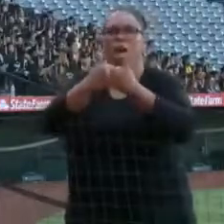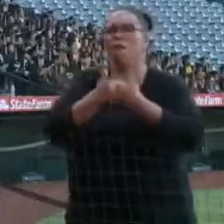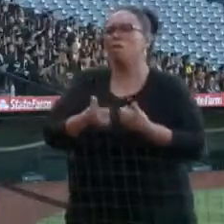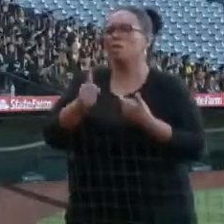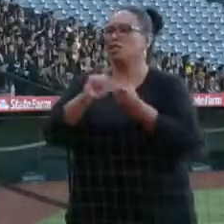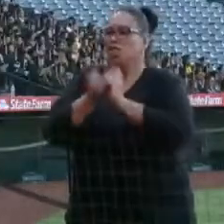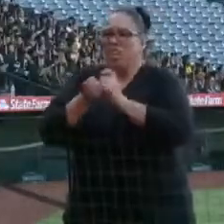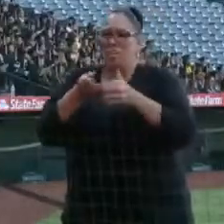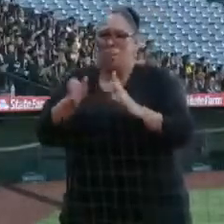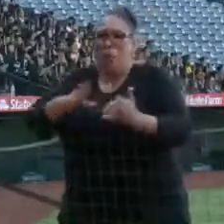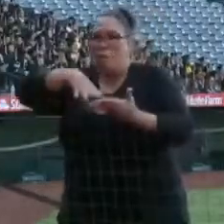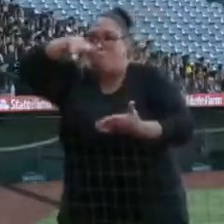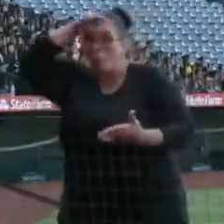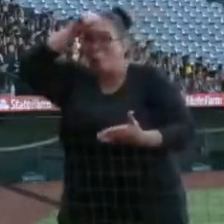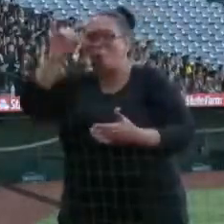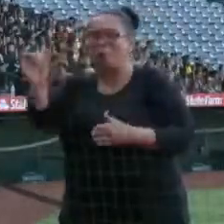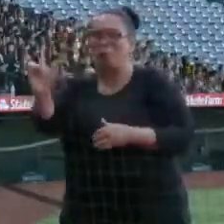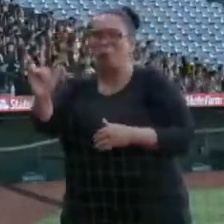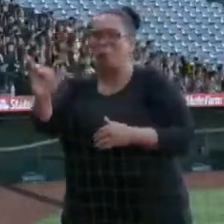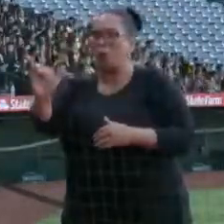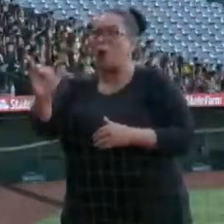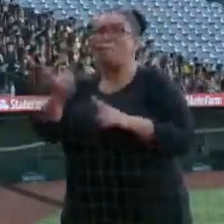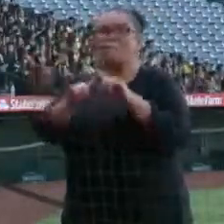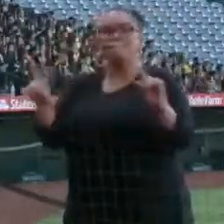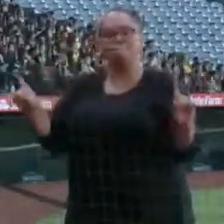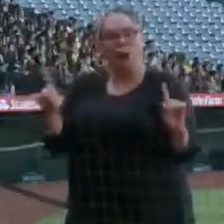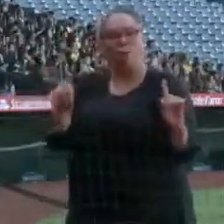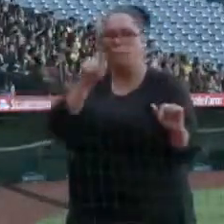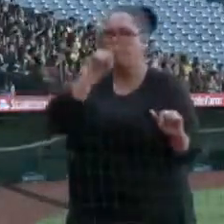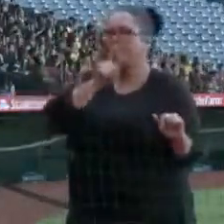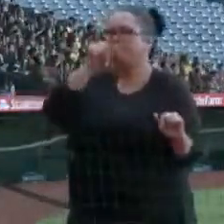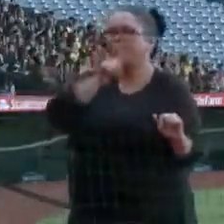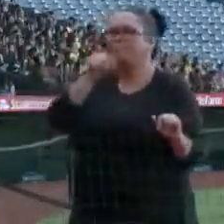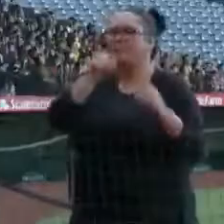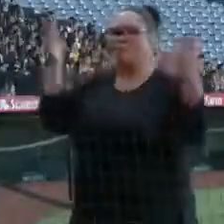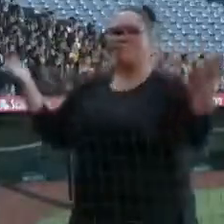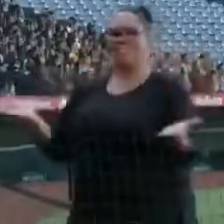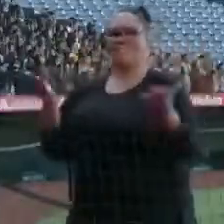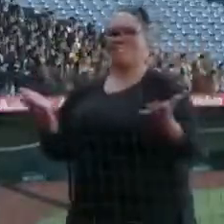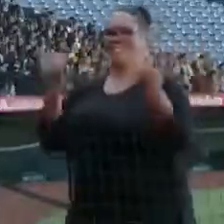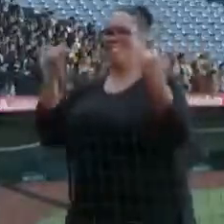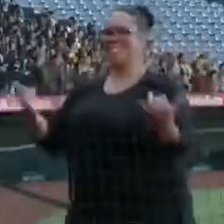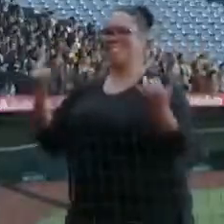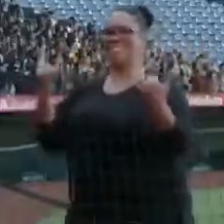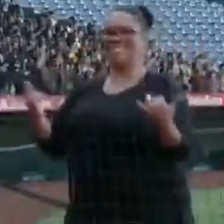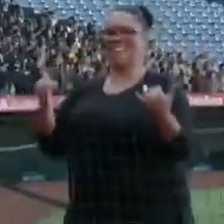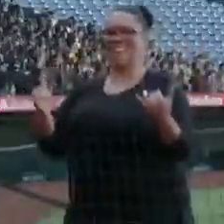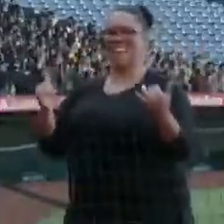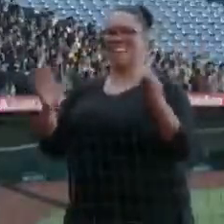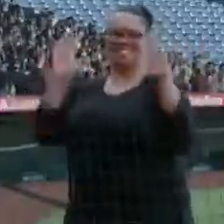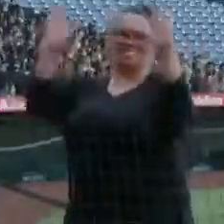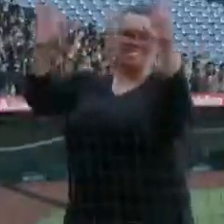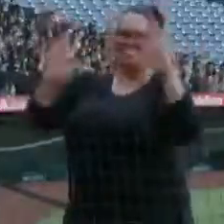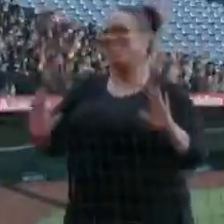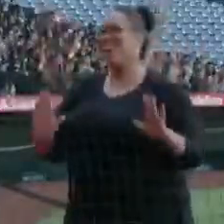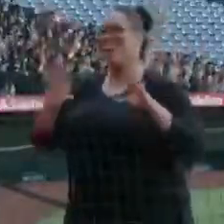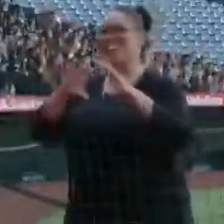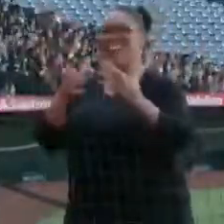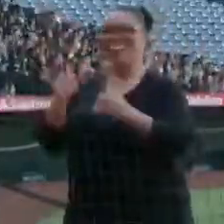learning, and through it all, we found a way to persevere and be here today and be the outstanding class of